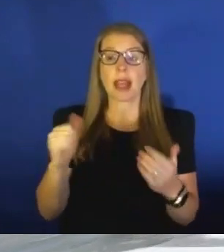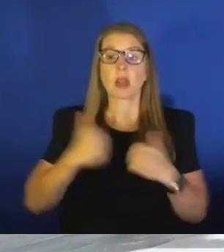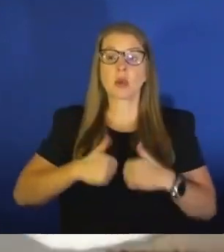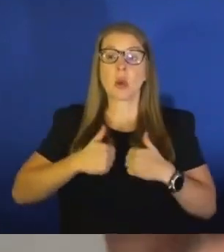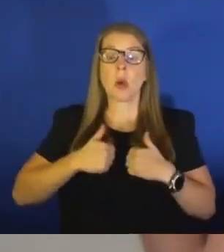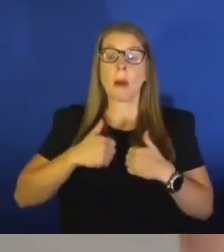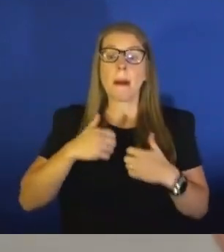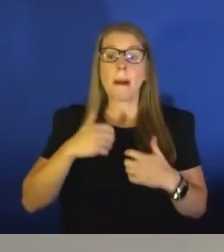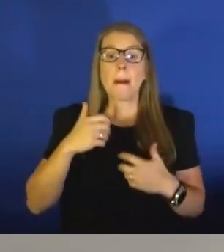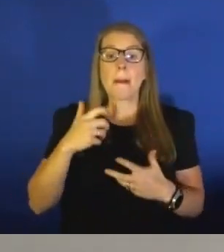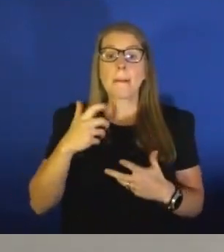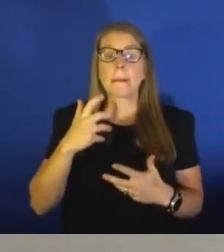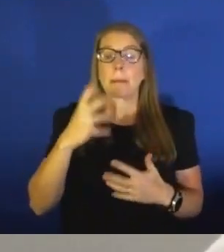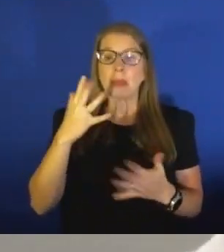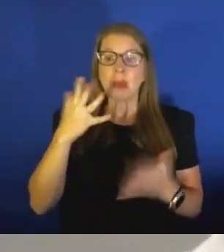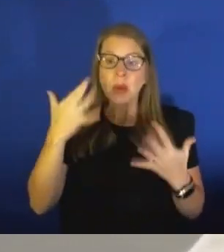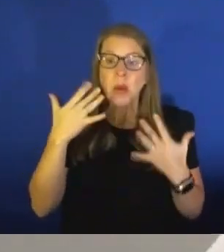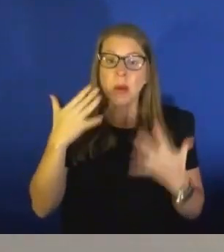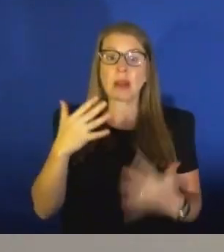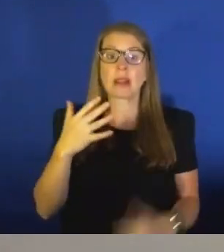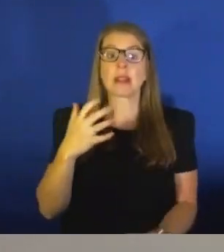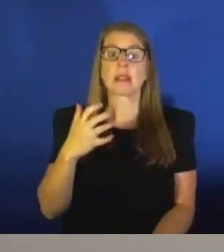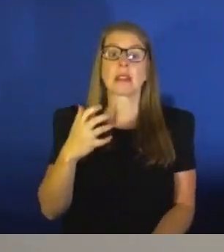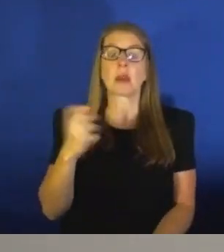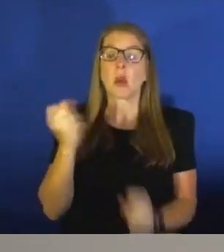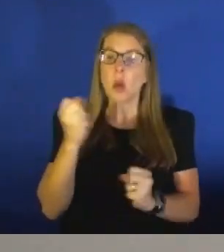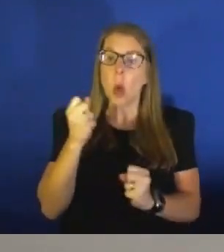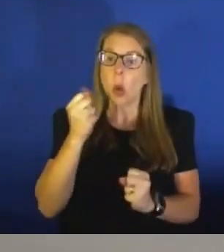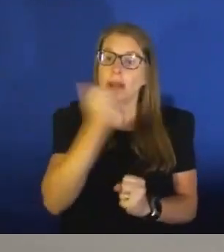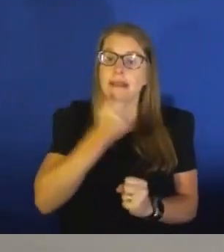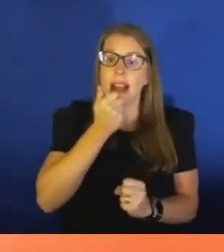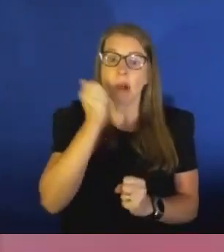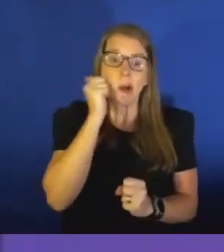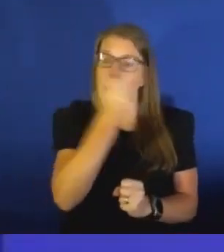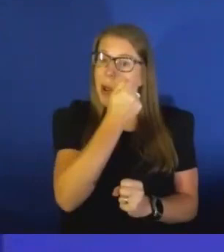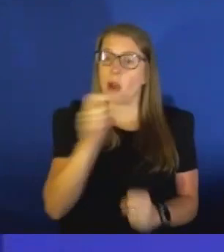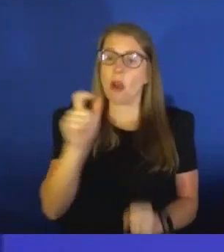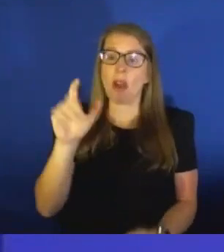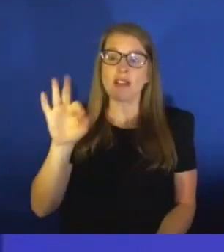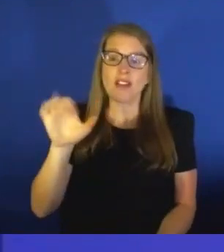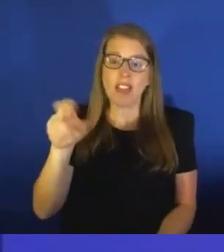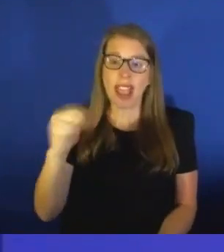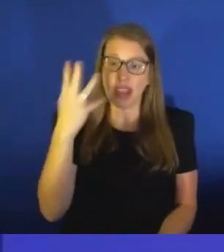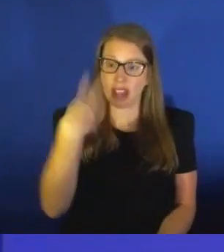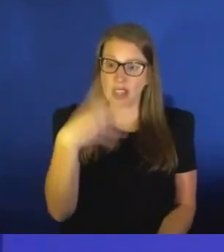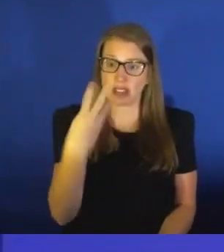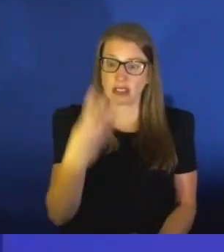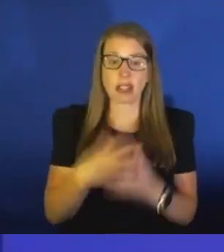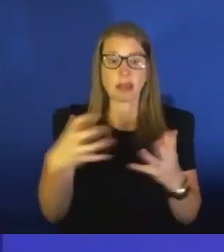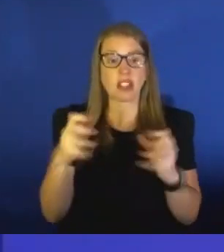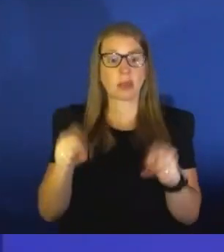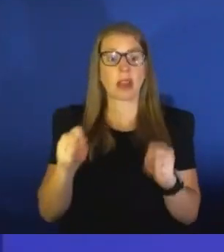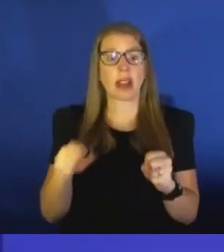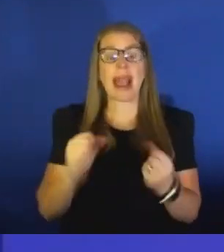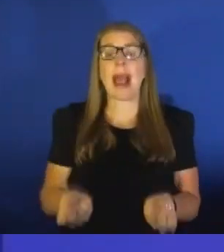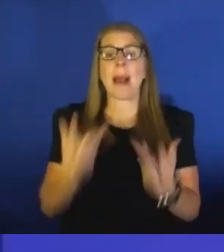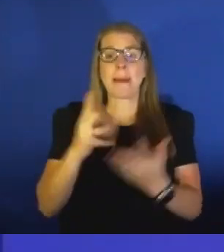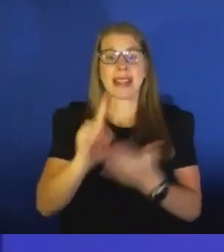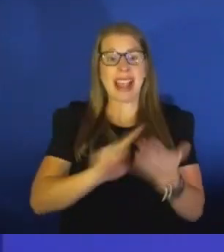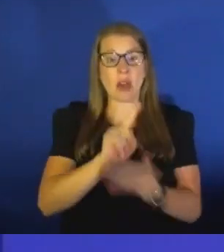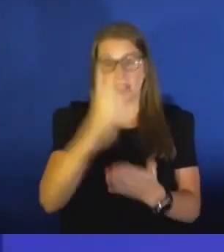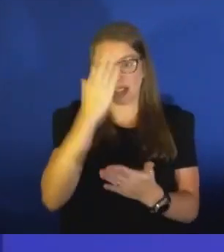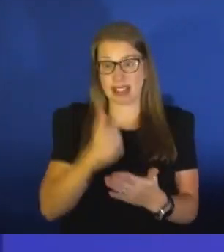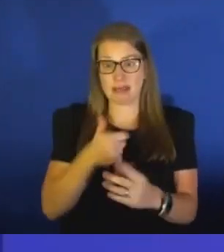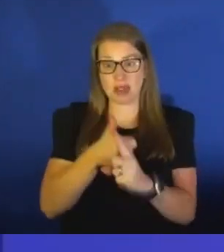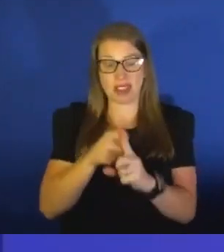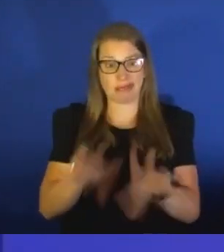wet towel, stay in front of a fan just to keep yourself cool as much as possible. Well, how many hours of sleep do you get a night? According to a